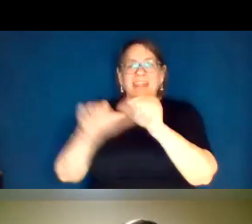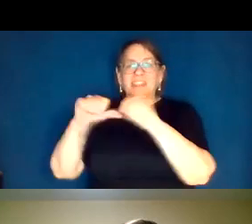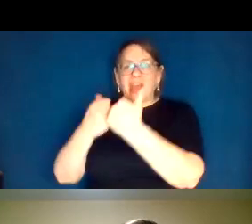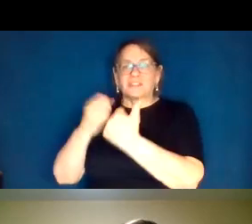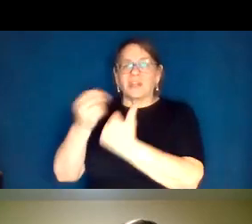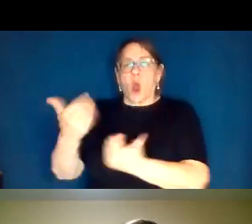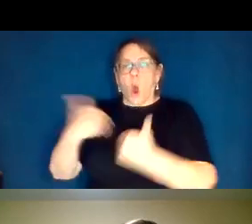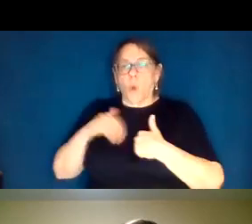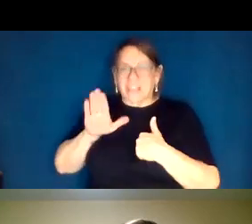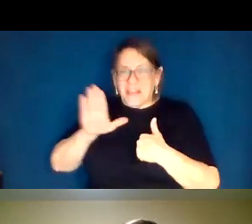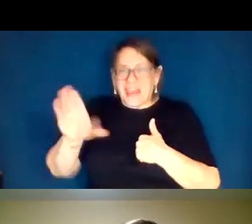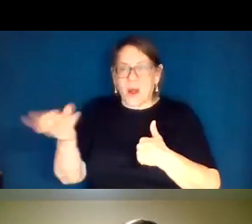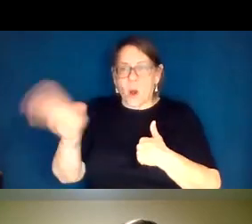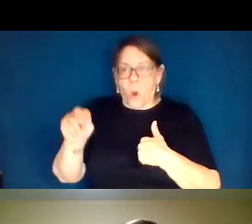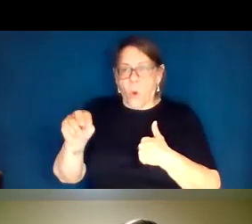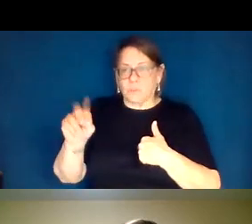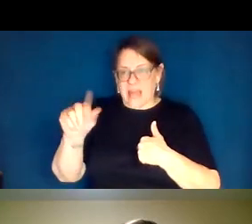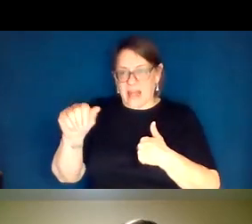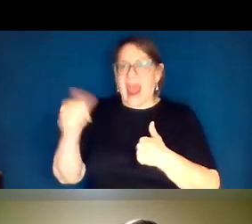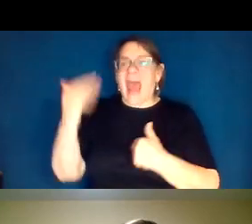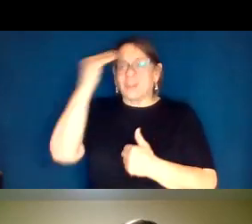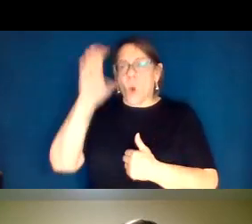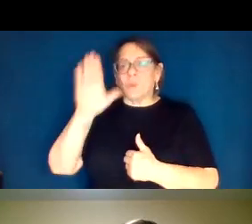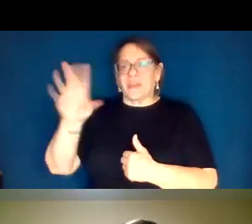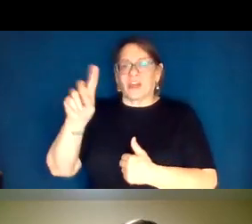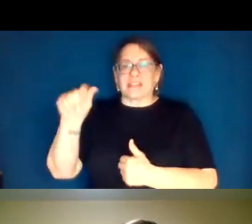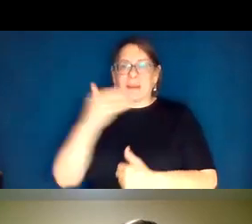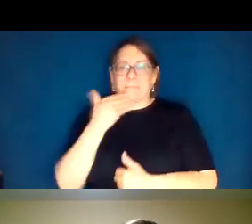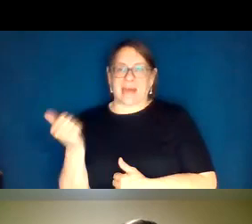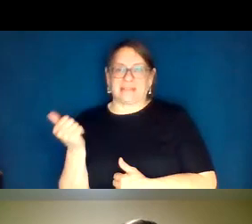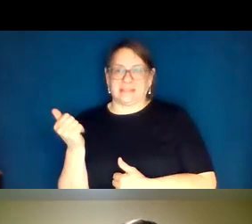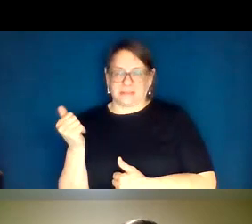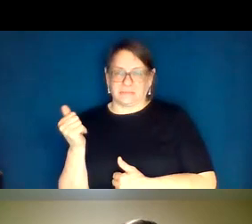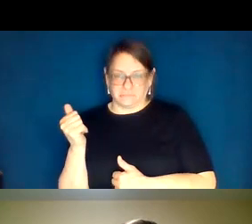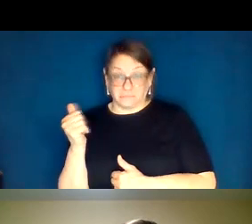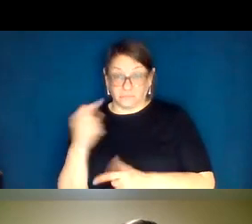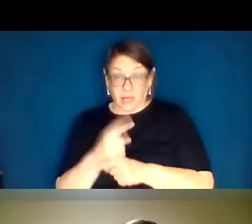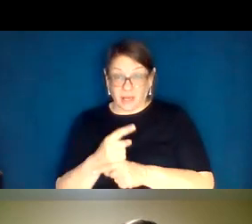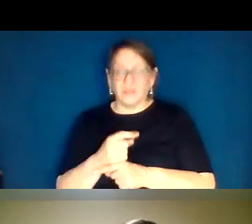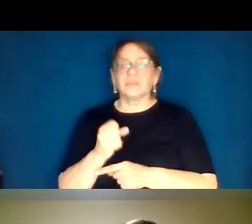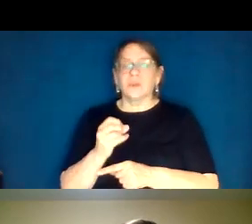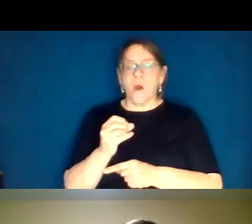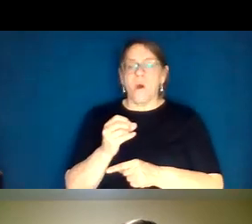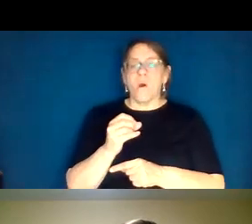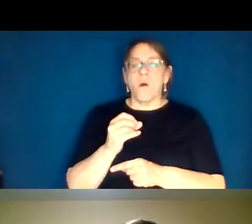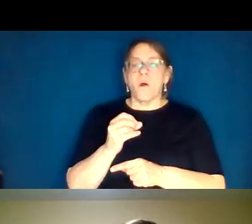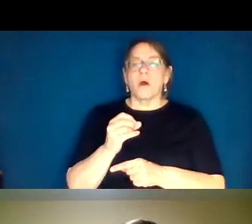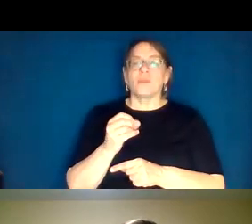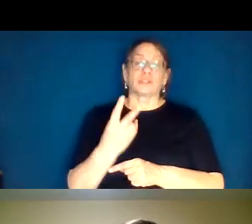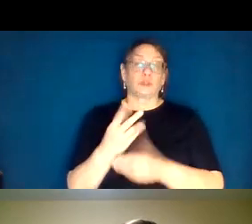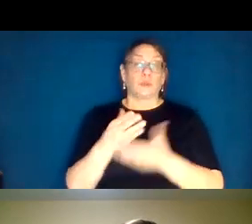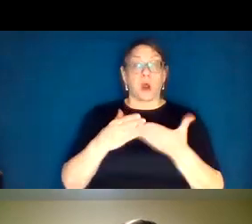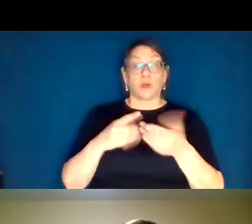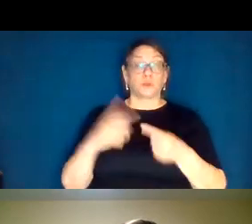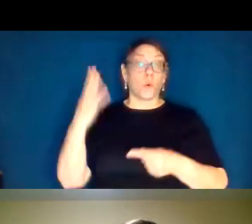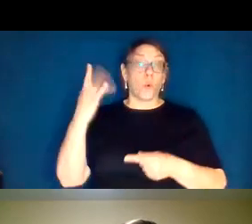and knows it best. So what these data stewards do is they know their data best. So, there's two parts to why we have